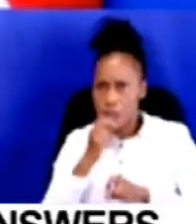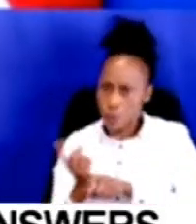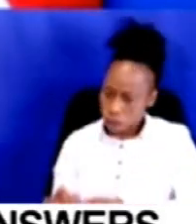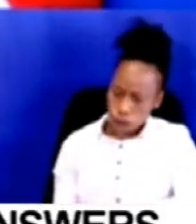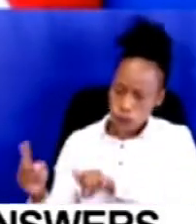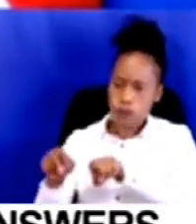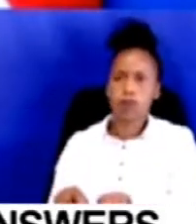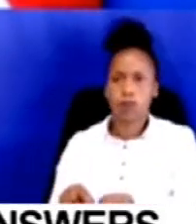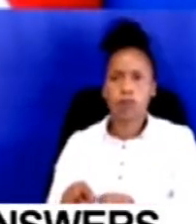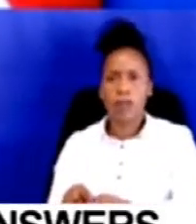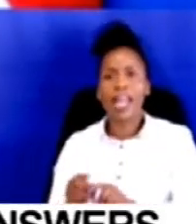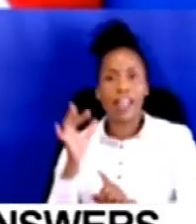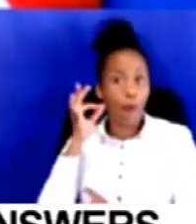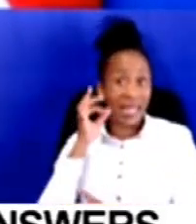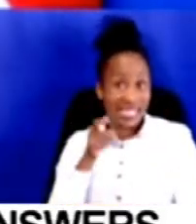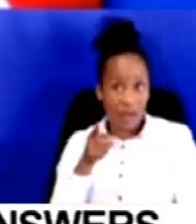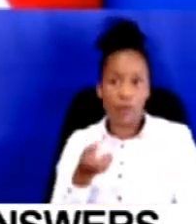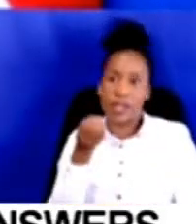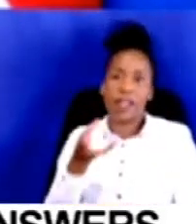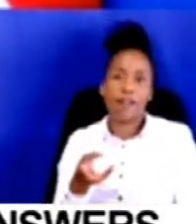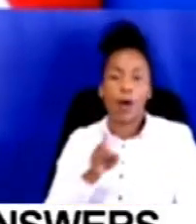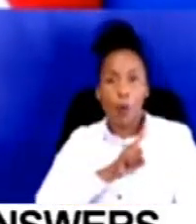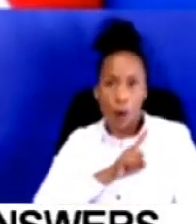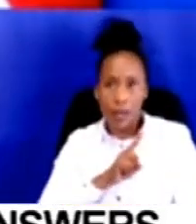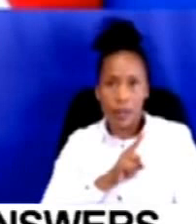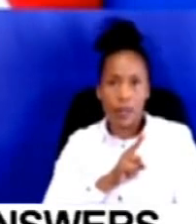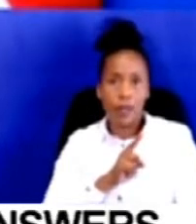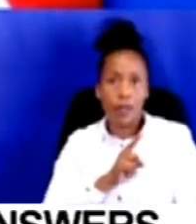information, because we want to restore